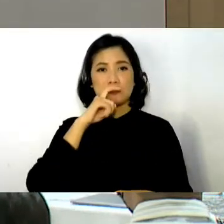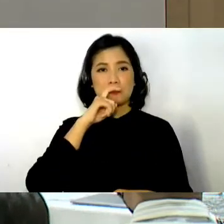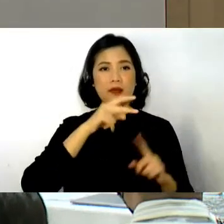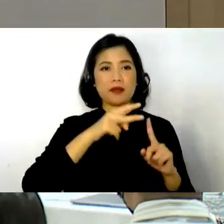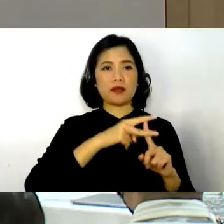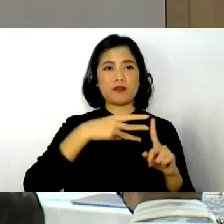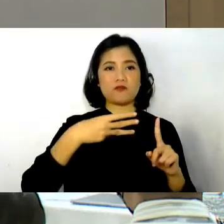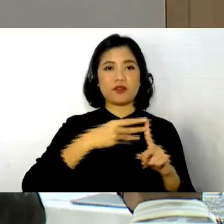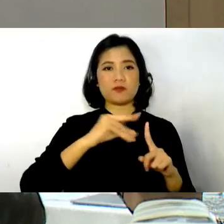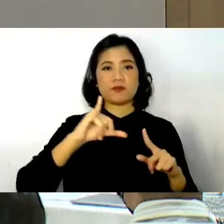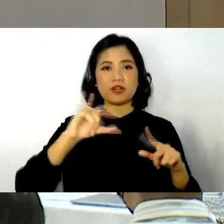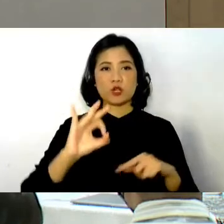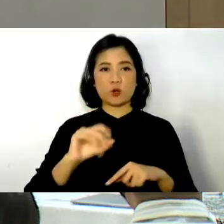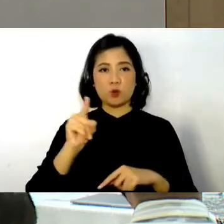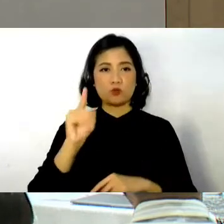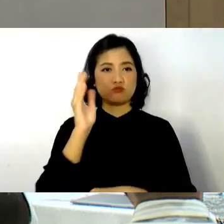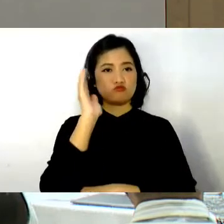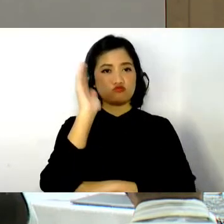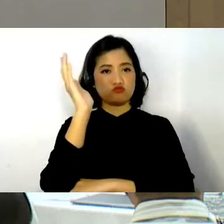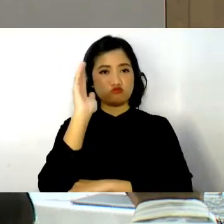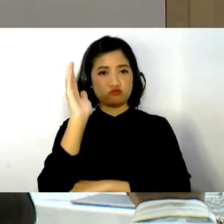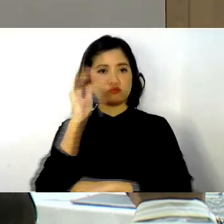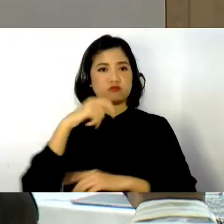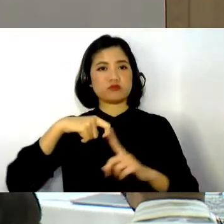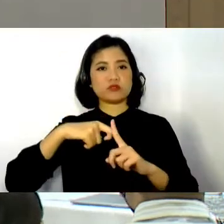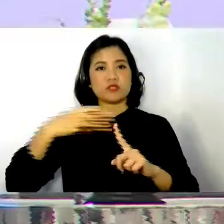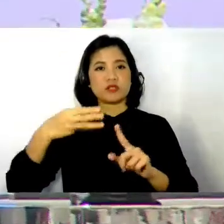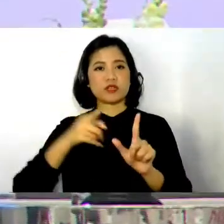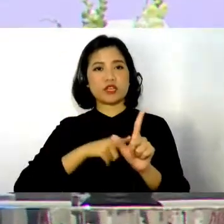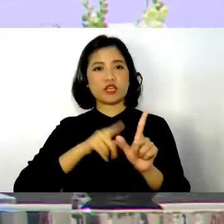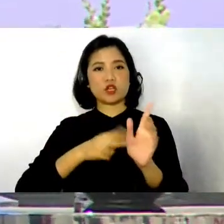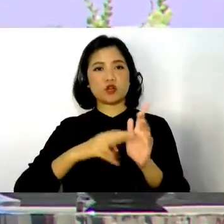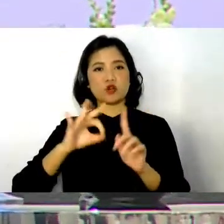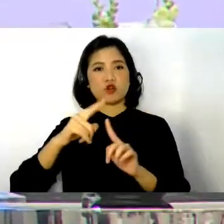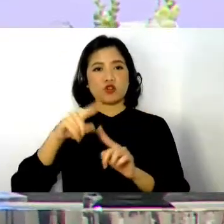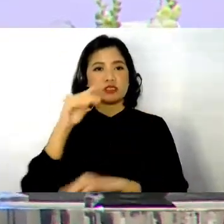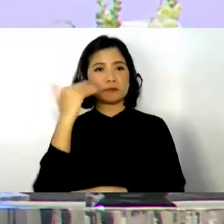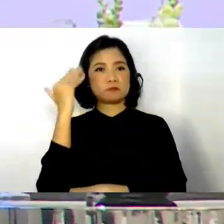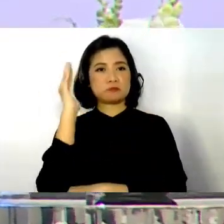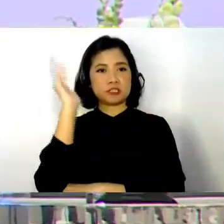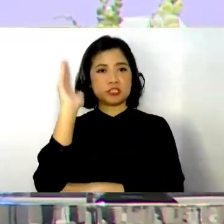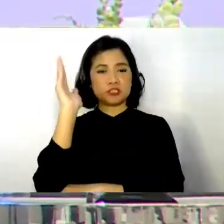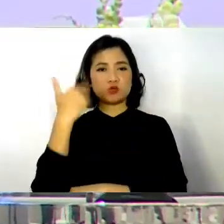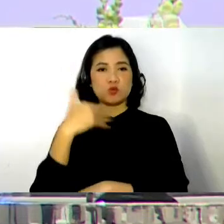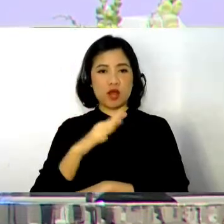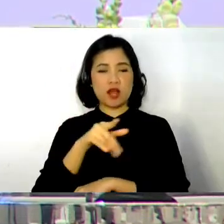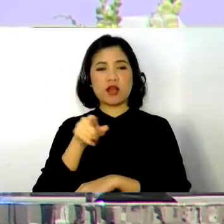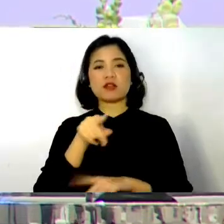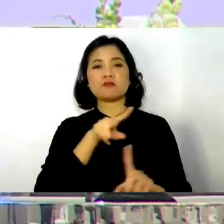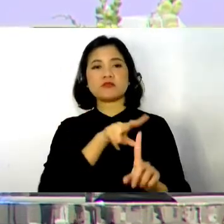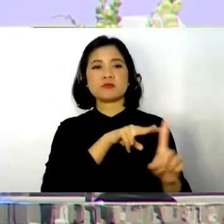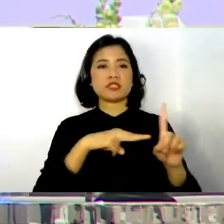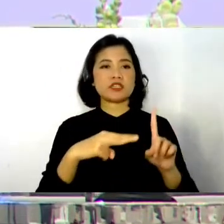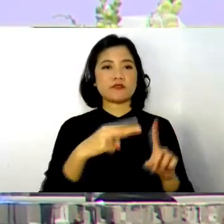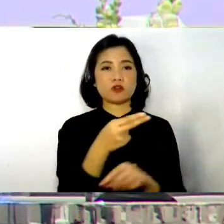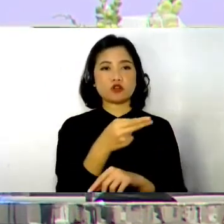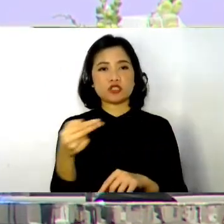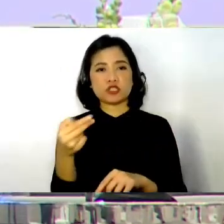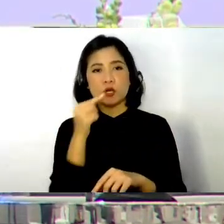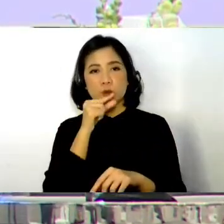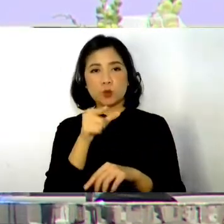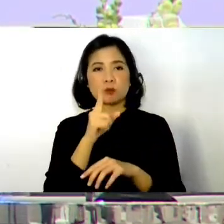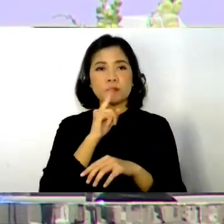year. Slightly below the middle income, higher middle income, but we are continually growing,